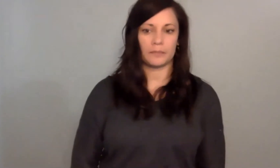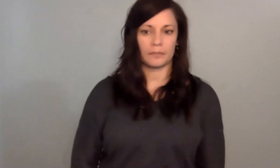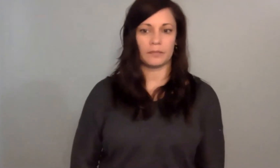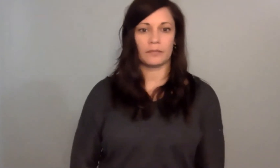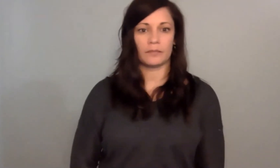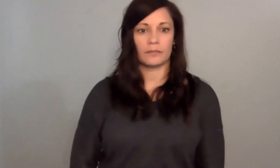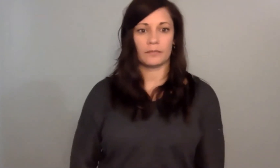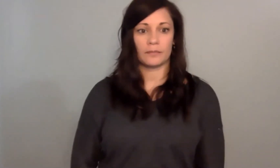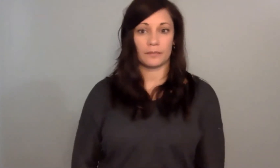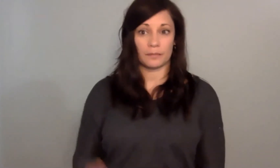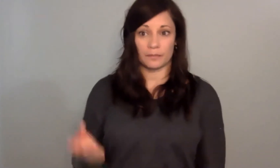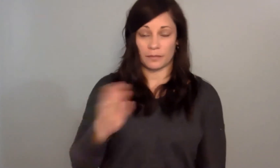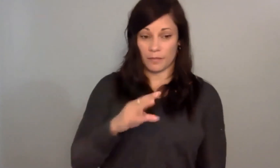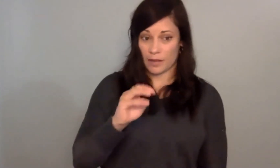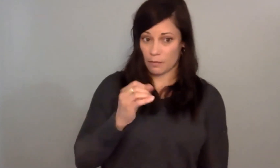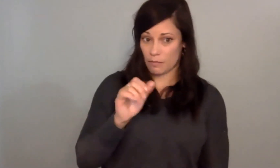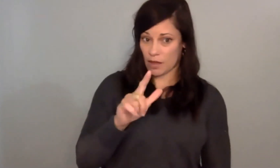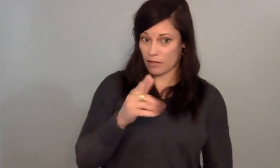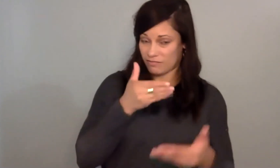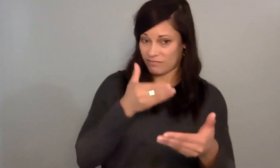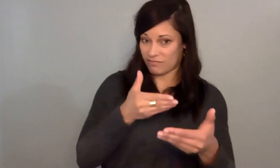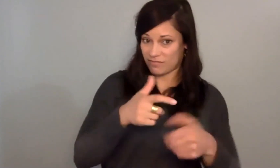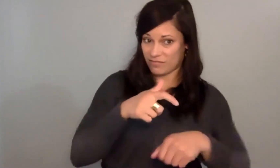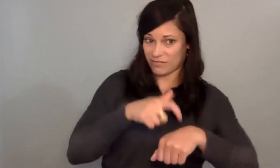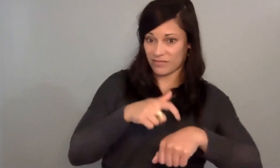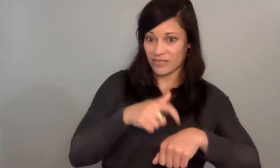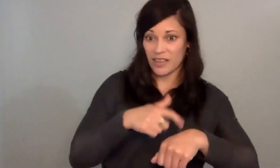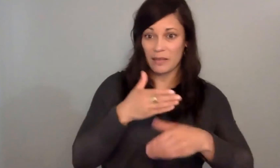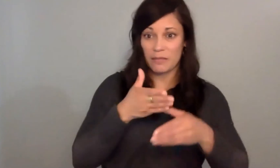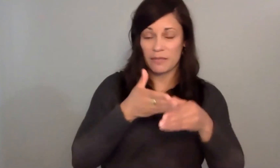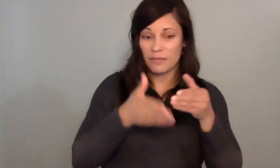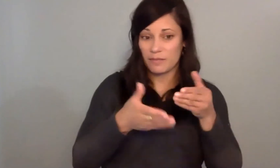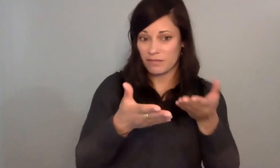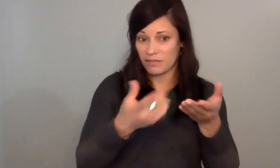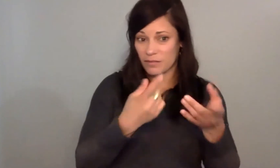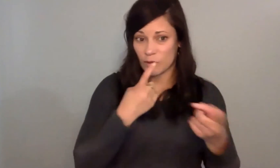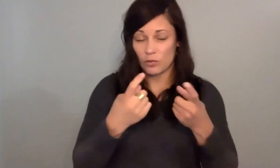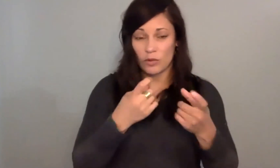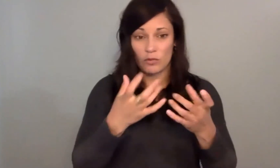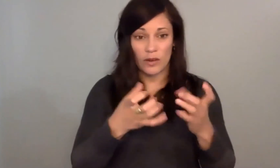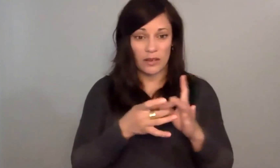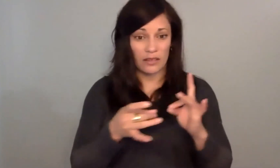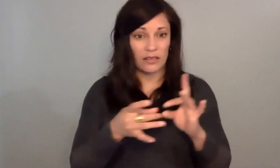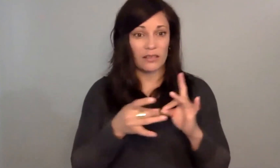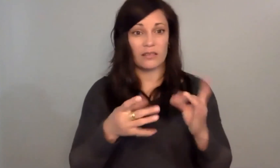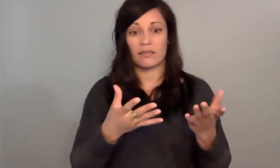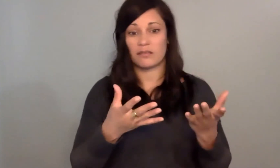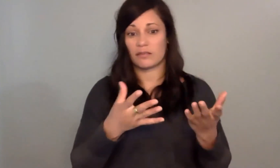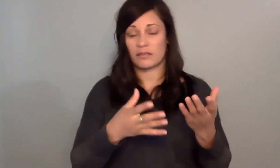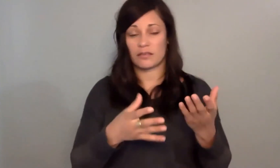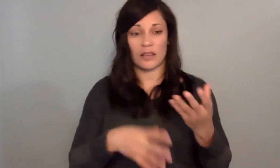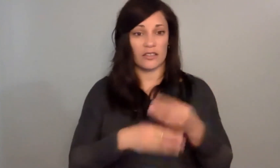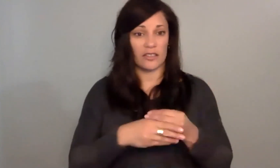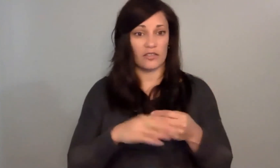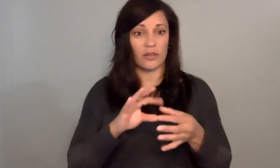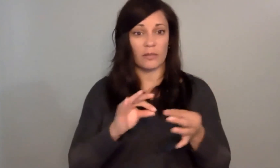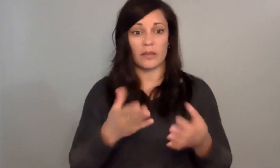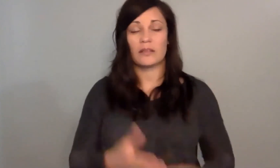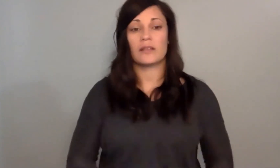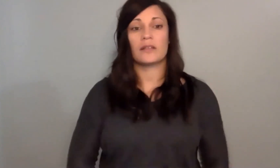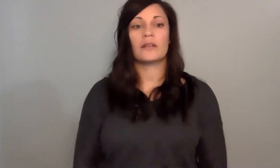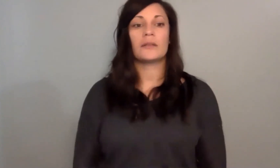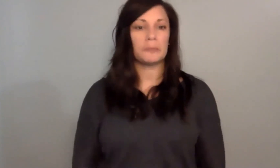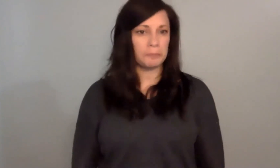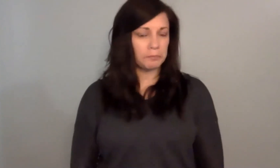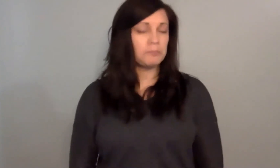Michael, we're nearing the end of our time. Did you have anything you wanted to, any of the questions you wanted to tackle, or any additional comments you wanted to make? Sure.